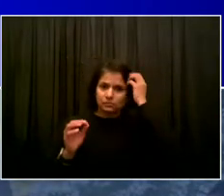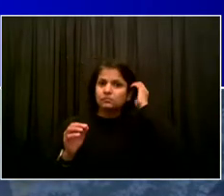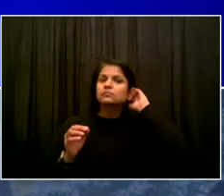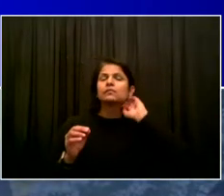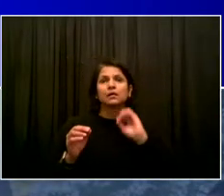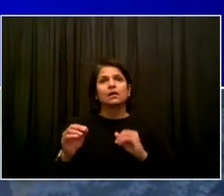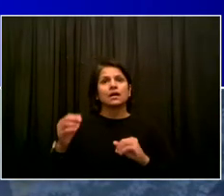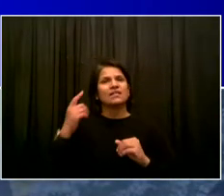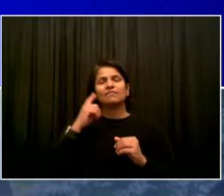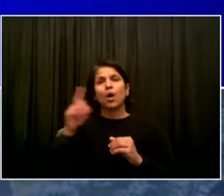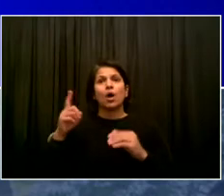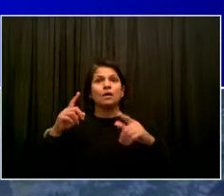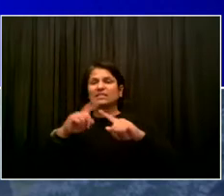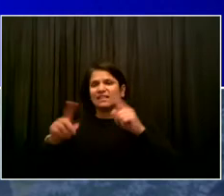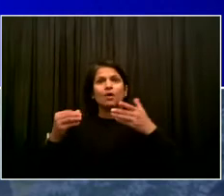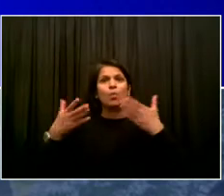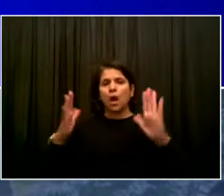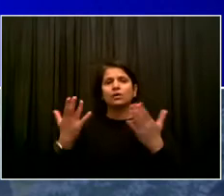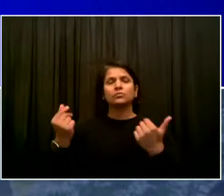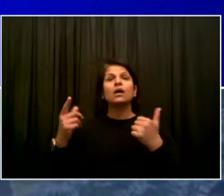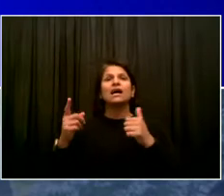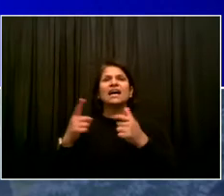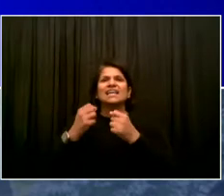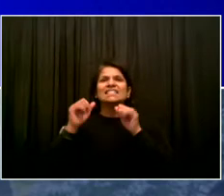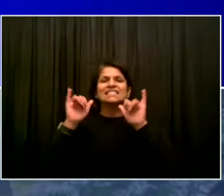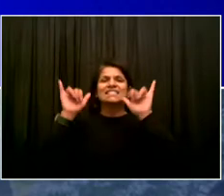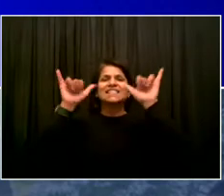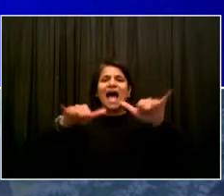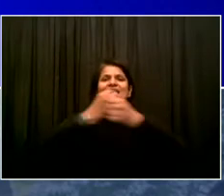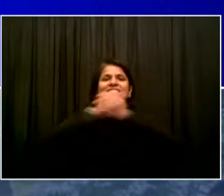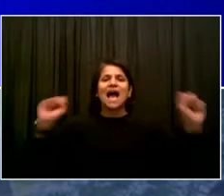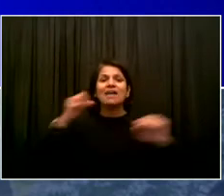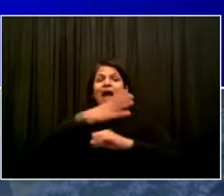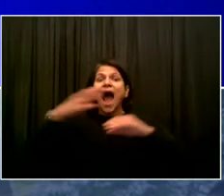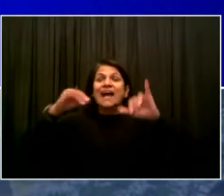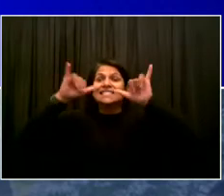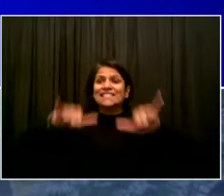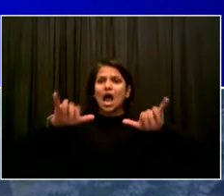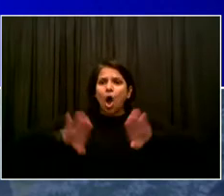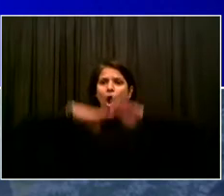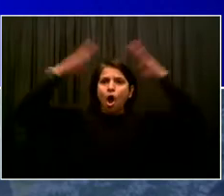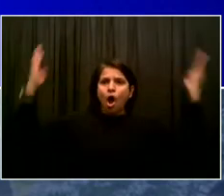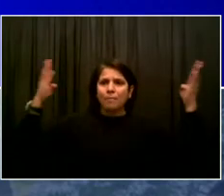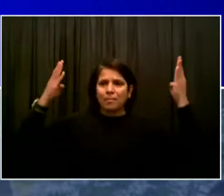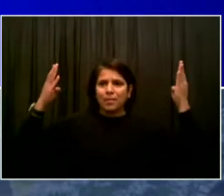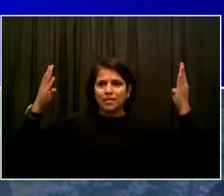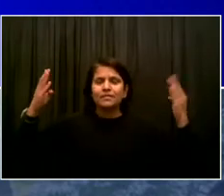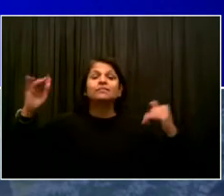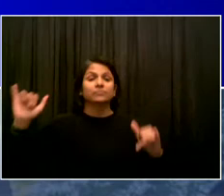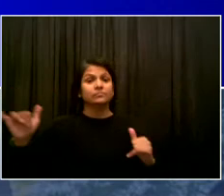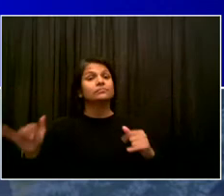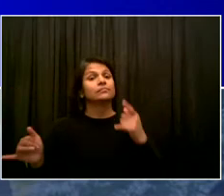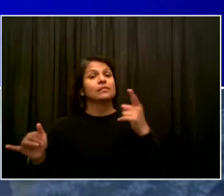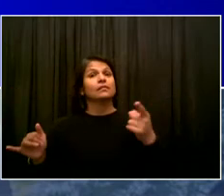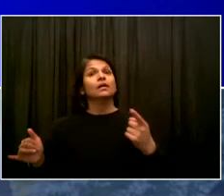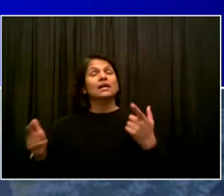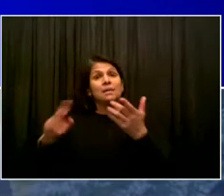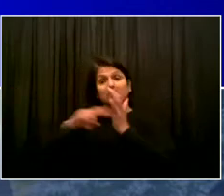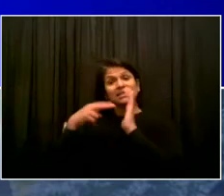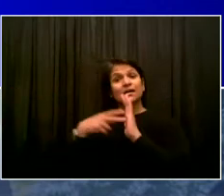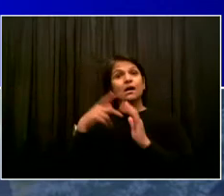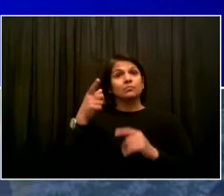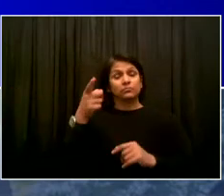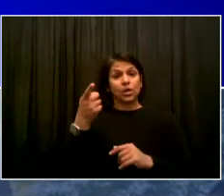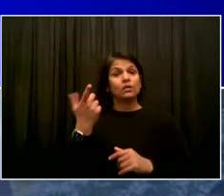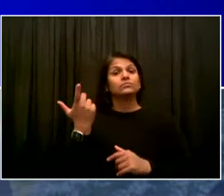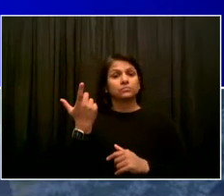them safe and keep them open. So when I say stay safe and stay open, it literally is in a very, very different